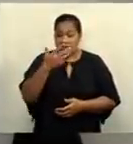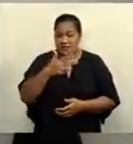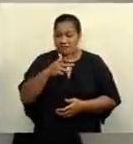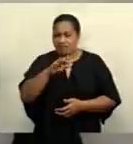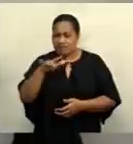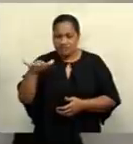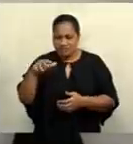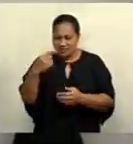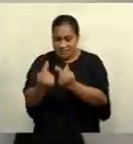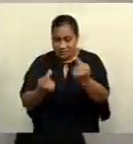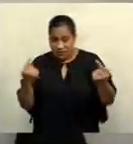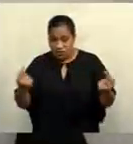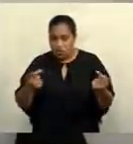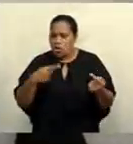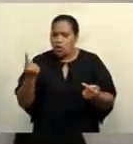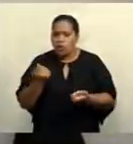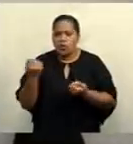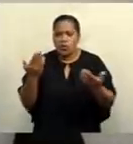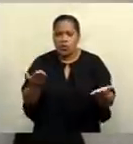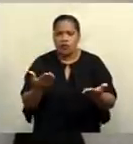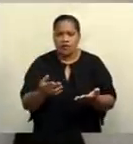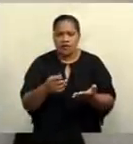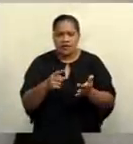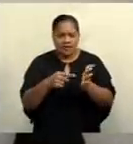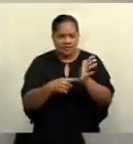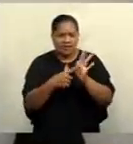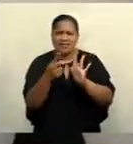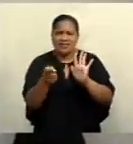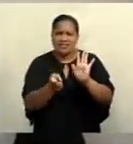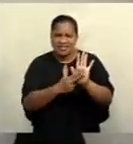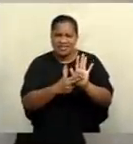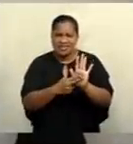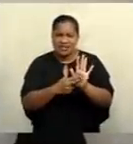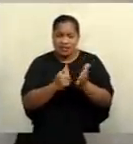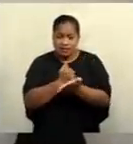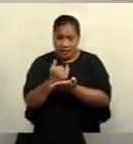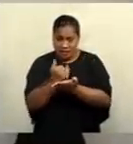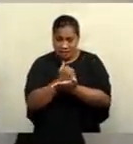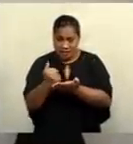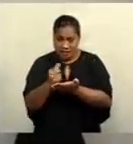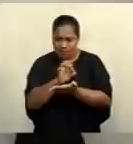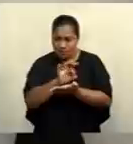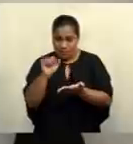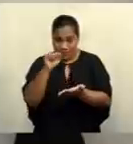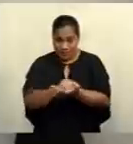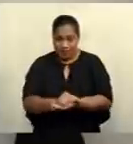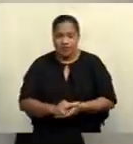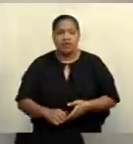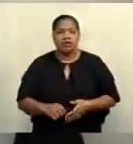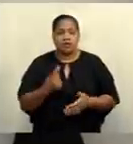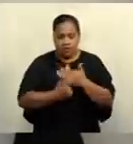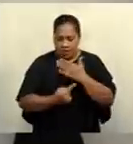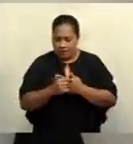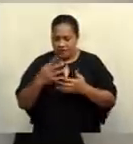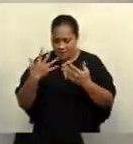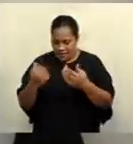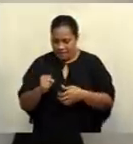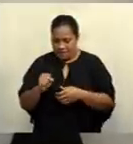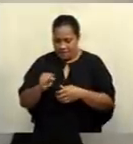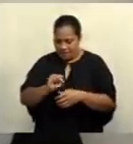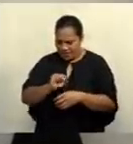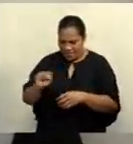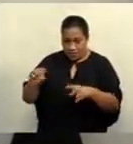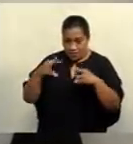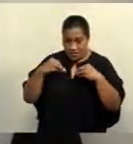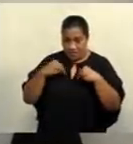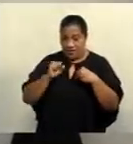incorrect TINs or tax identification numbers. The Ministry of Economy is able to obtain the correct TINs for these